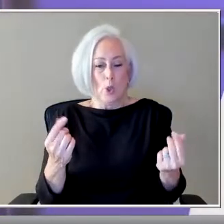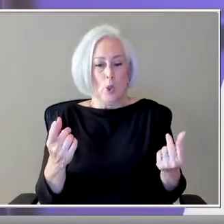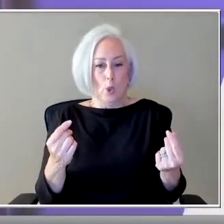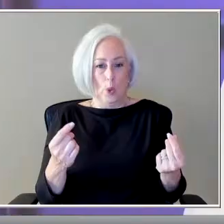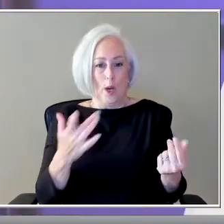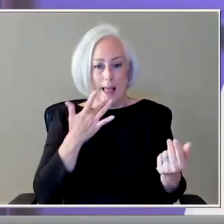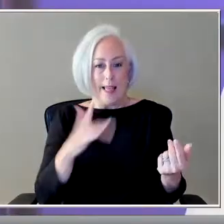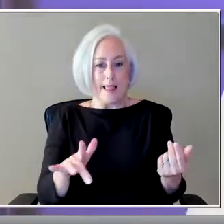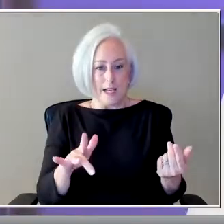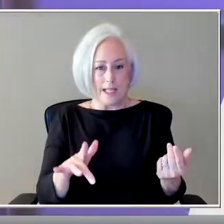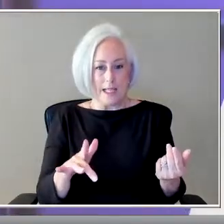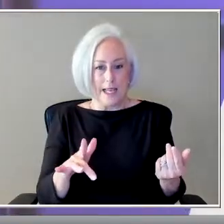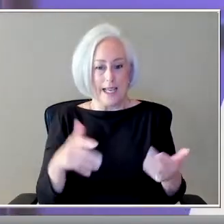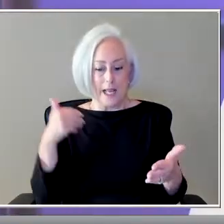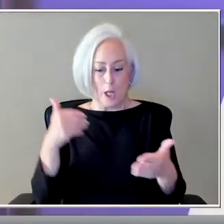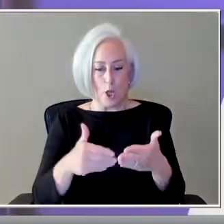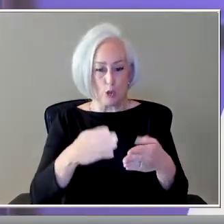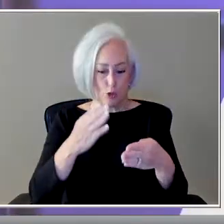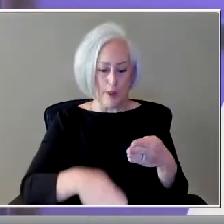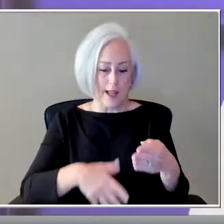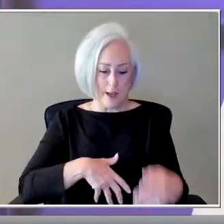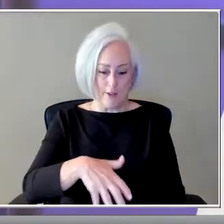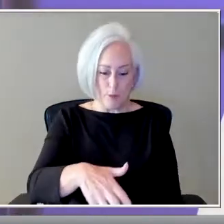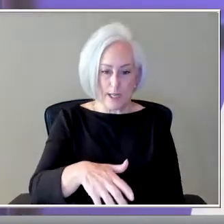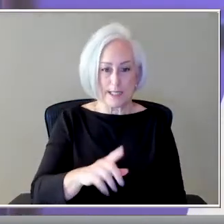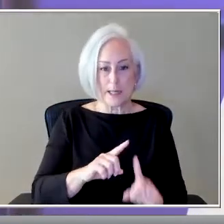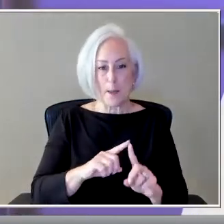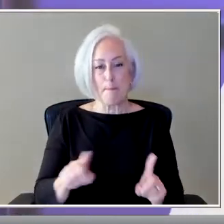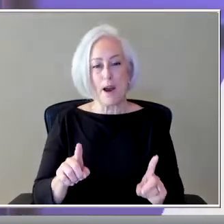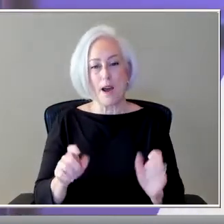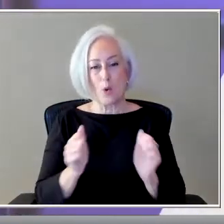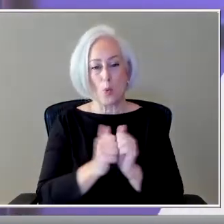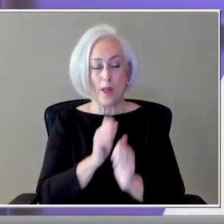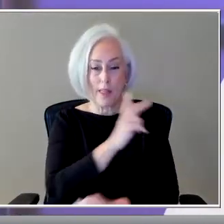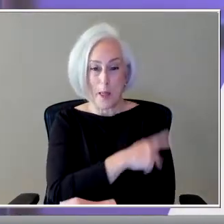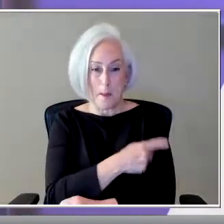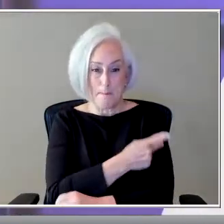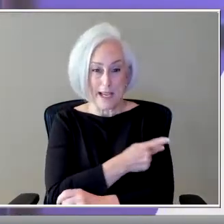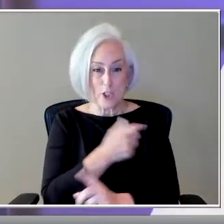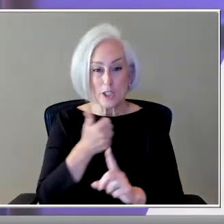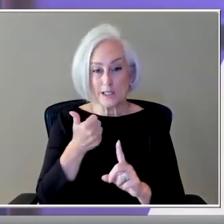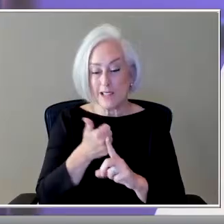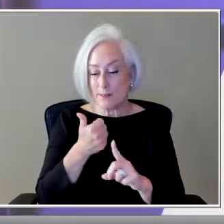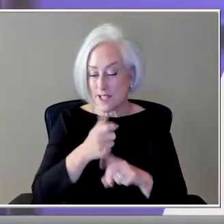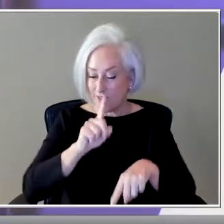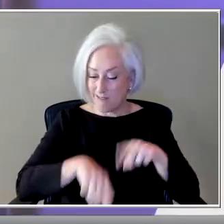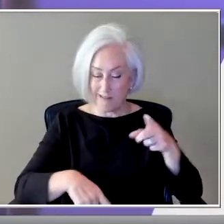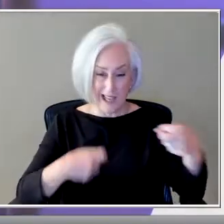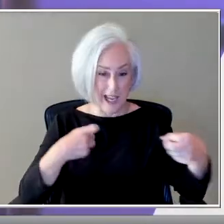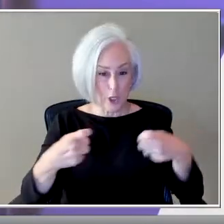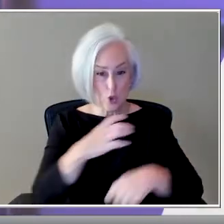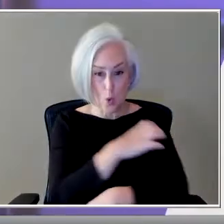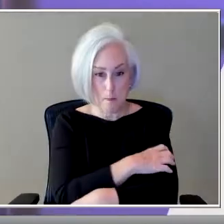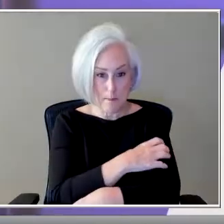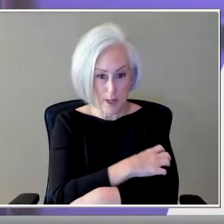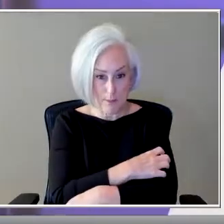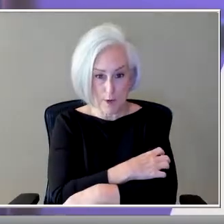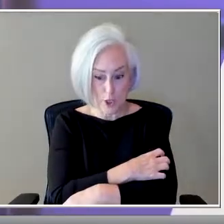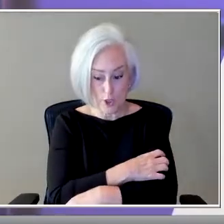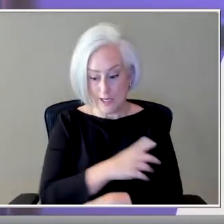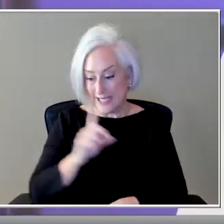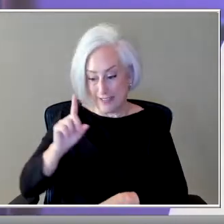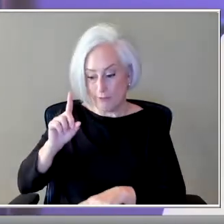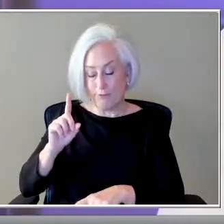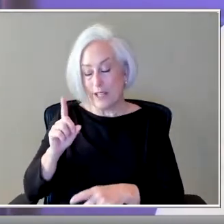term. But it's in these patients that if you can control blood pressure is great, but if you start seeing evidence of end